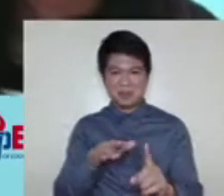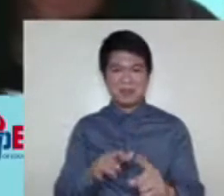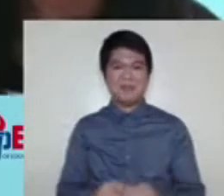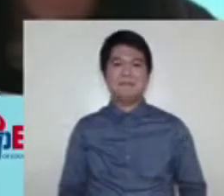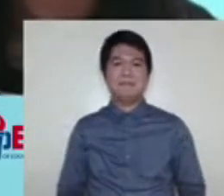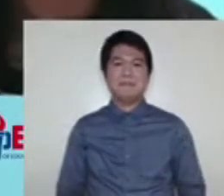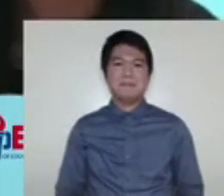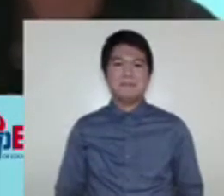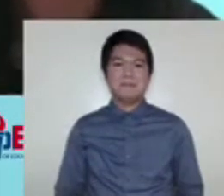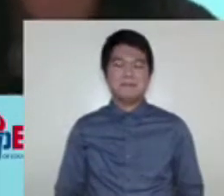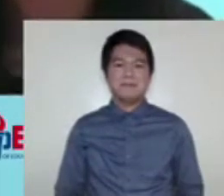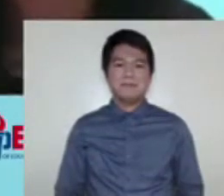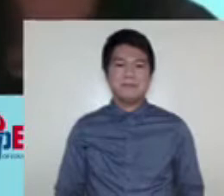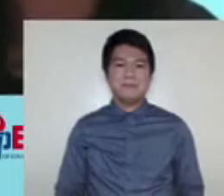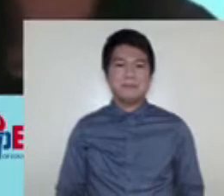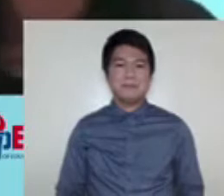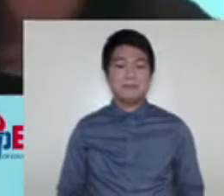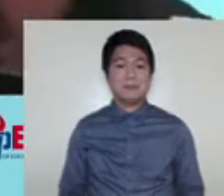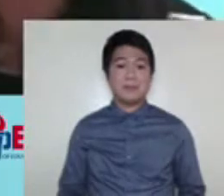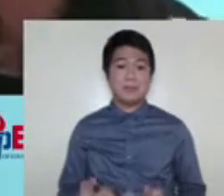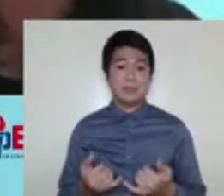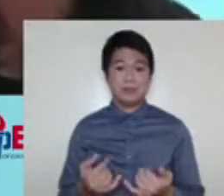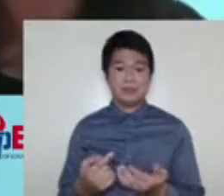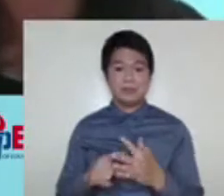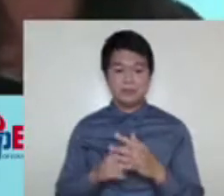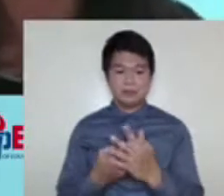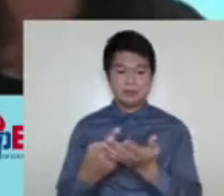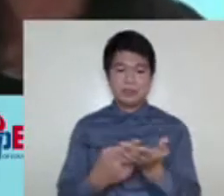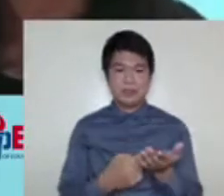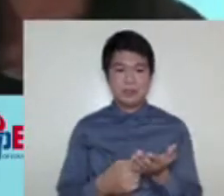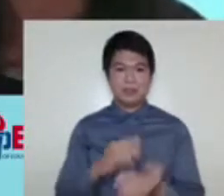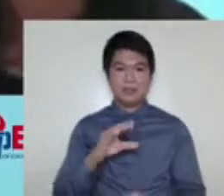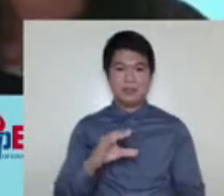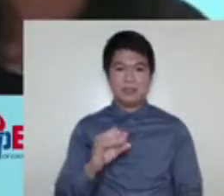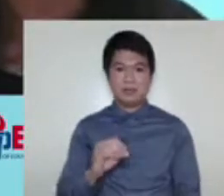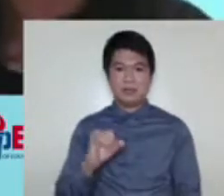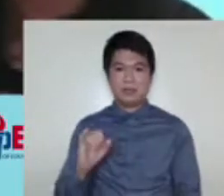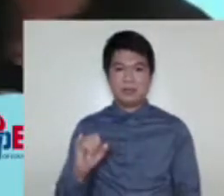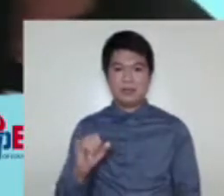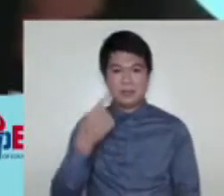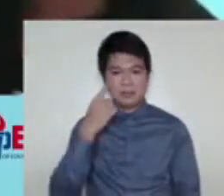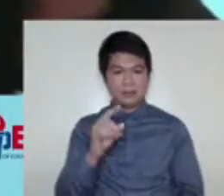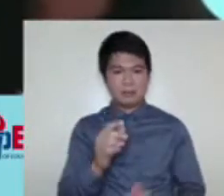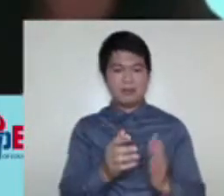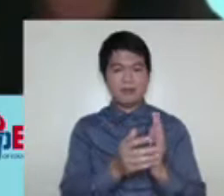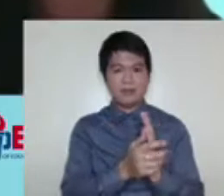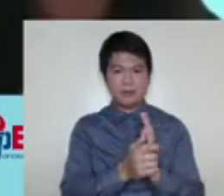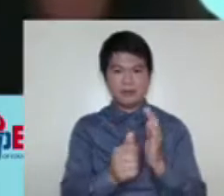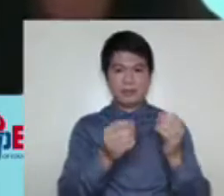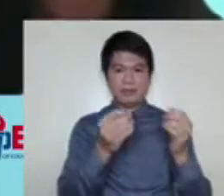Okay, so now we will start with the discussion on our COIs for proficient teachers or full-time teacher